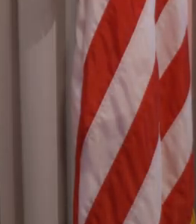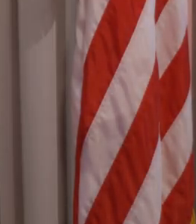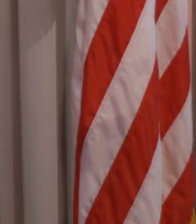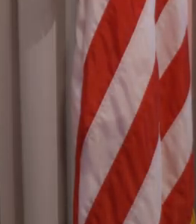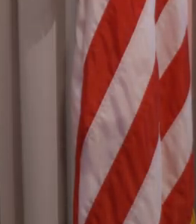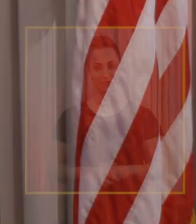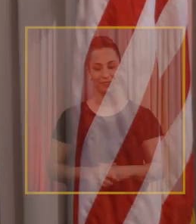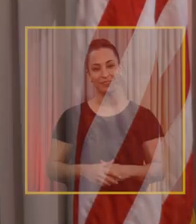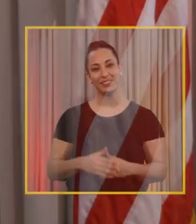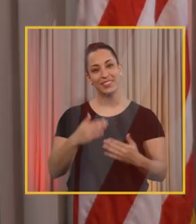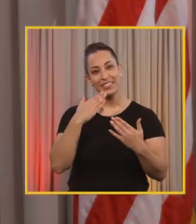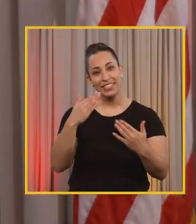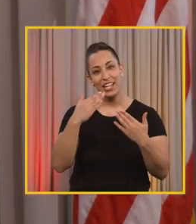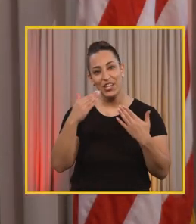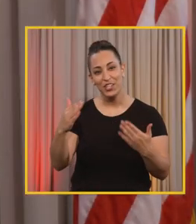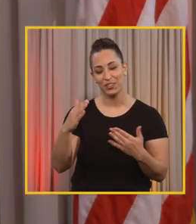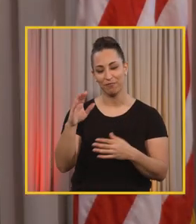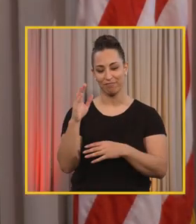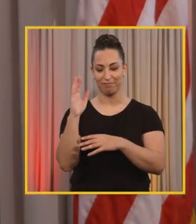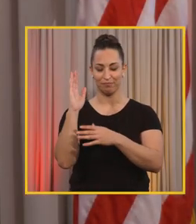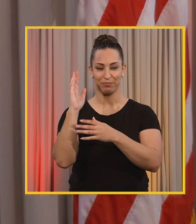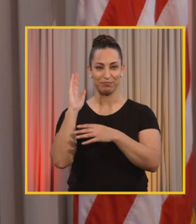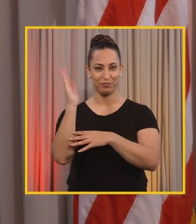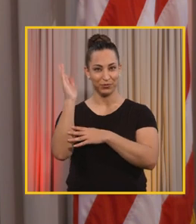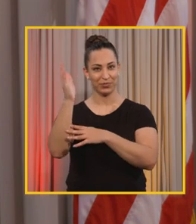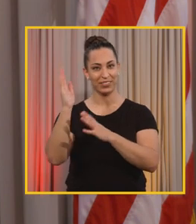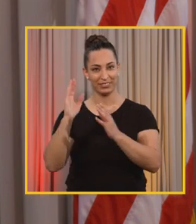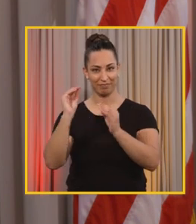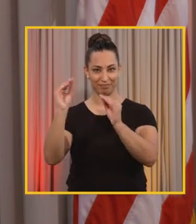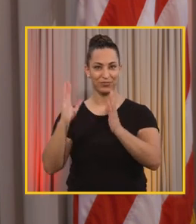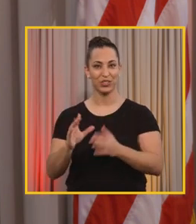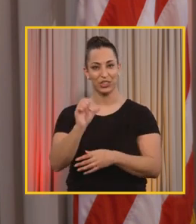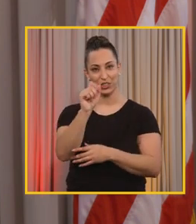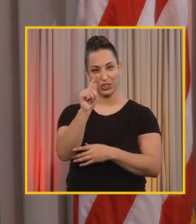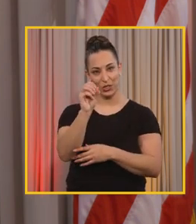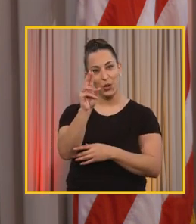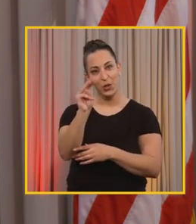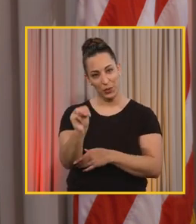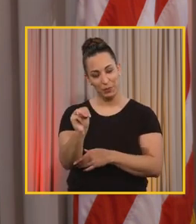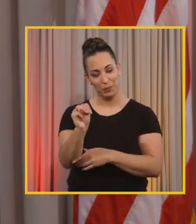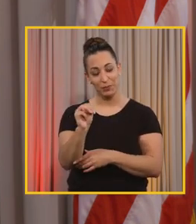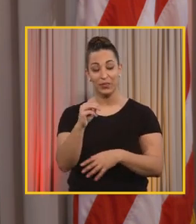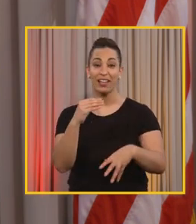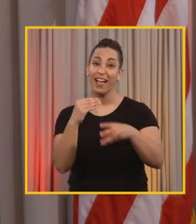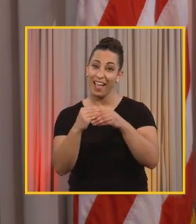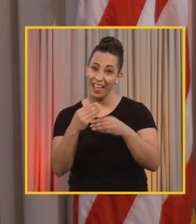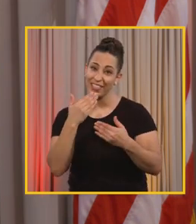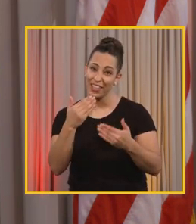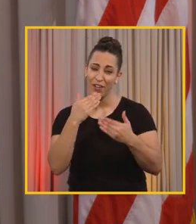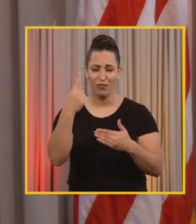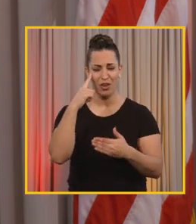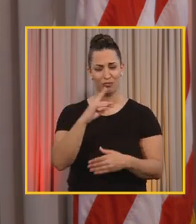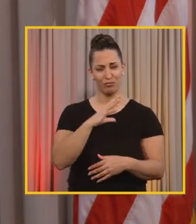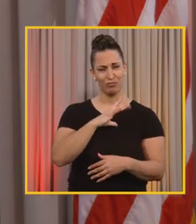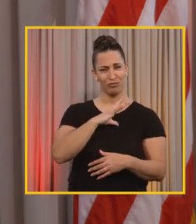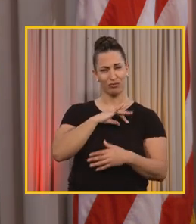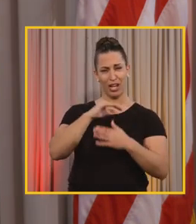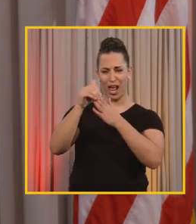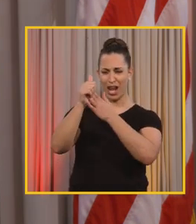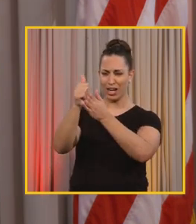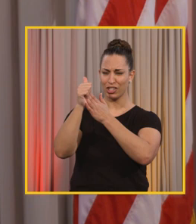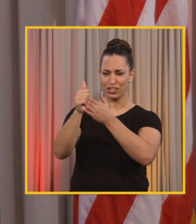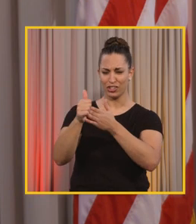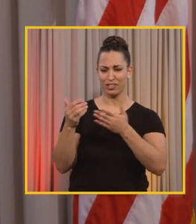Thank you, Professor Storm. And a thank you also for your outstanding